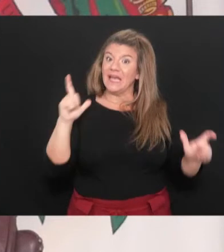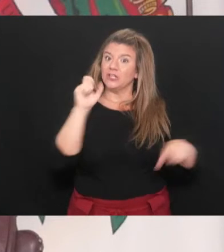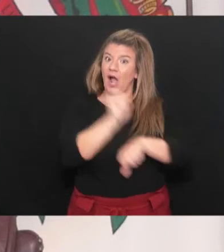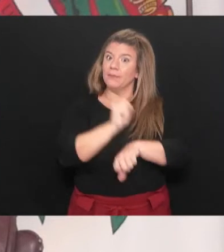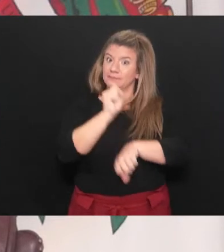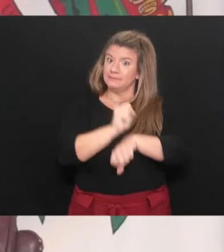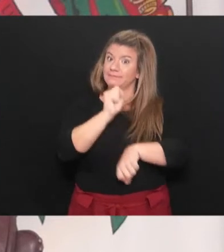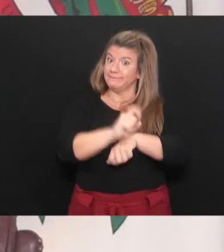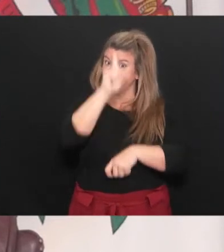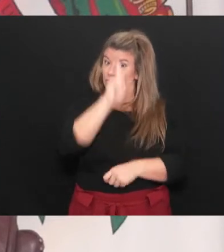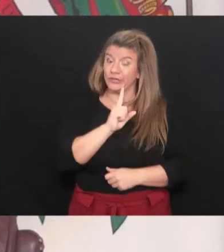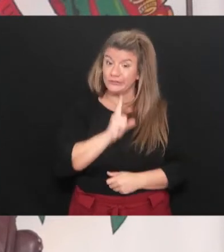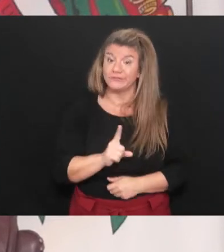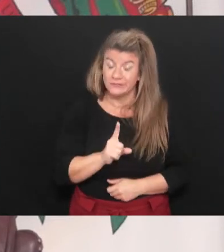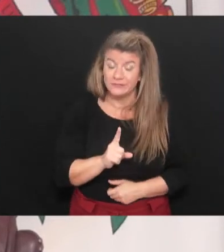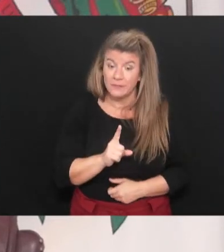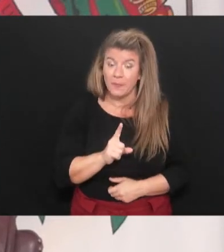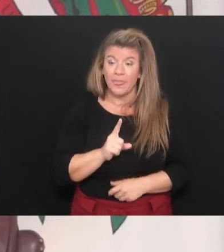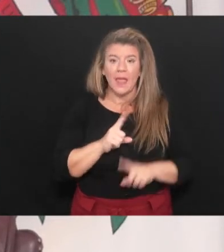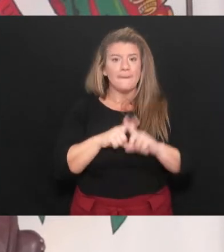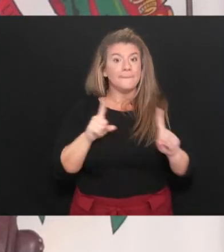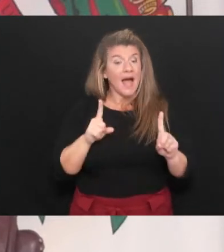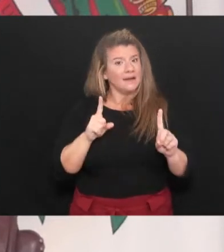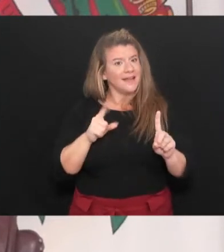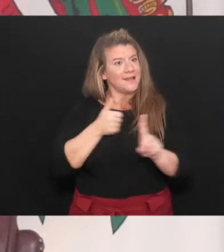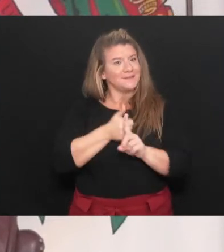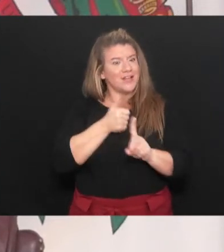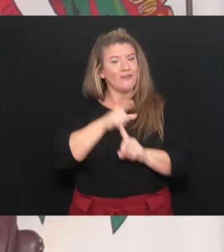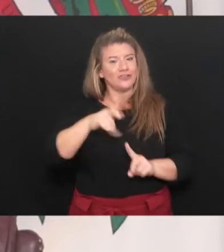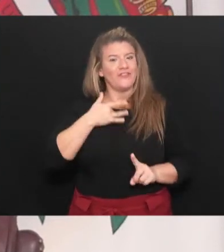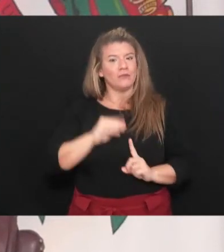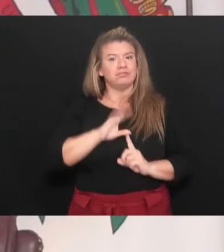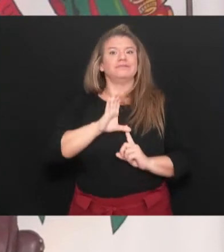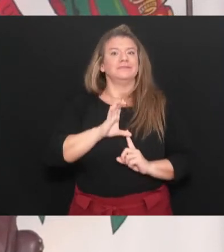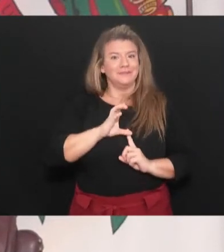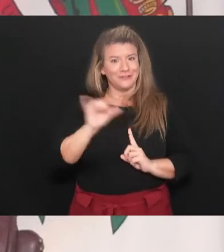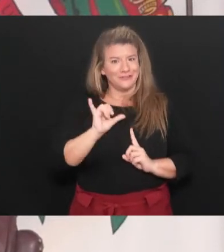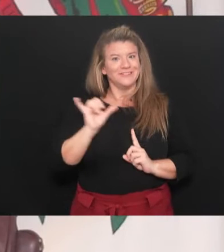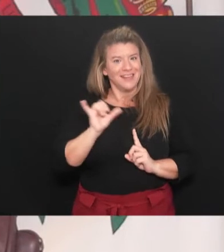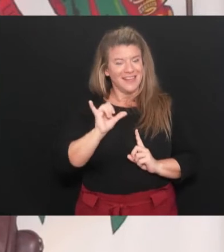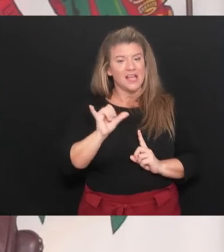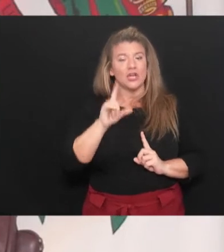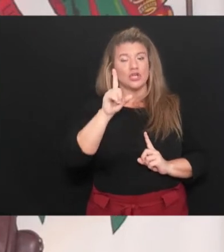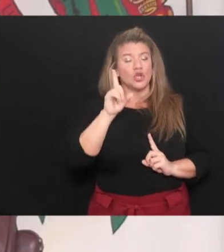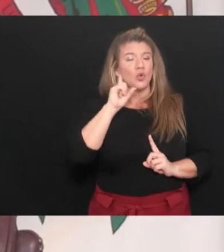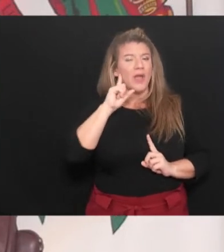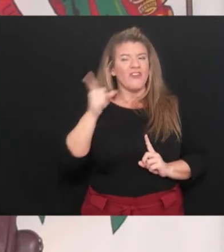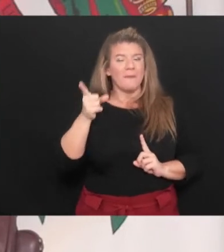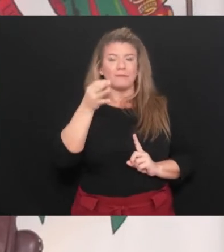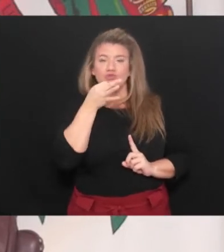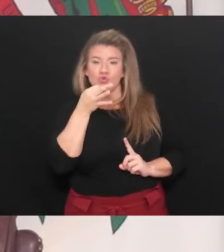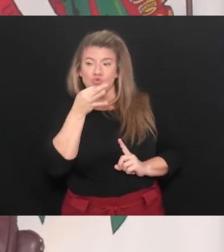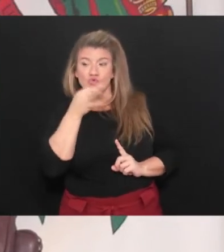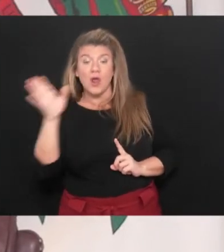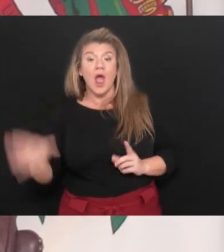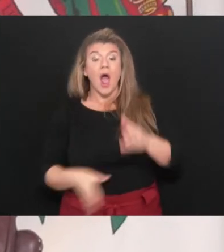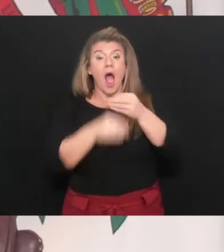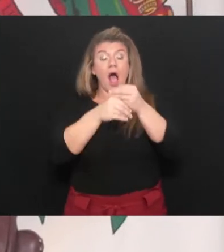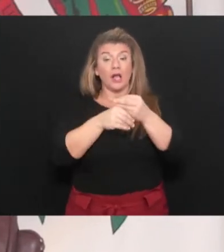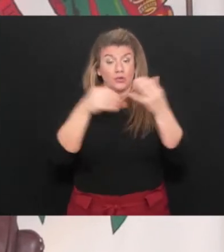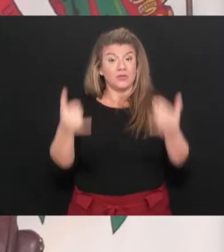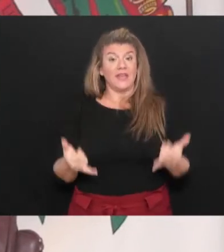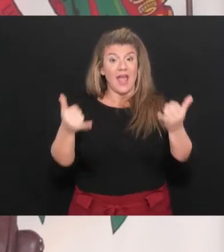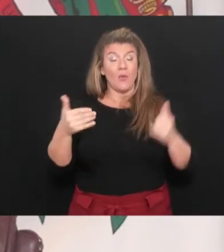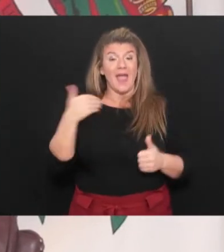for sure, but a terribly rewarding task. And you'll hear from him in just a few minutes. In addition to that, we're joined